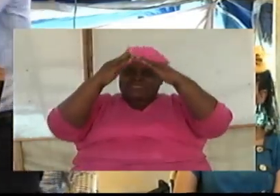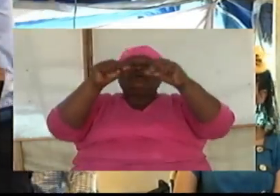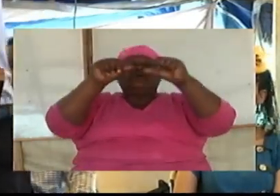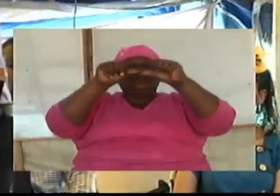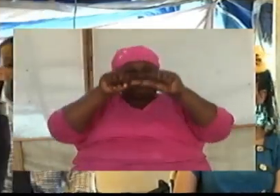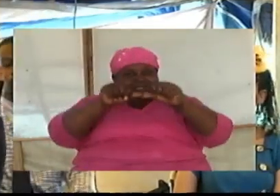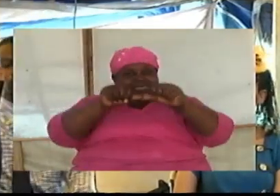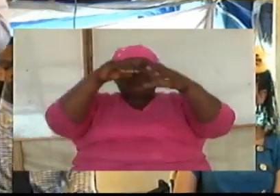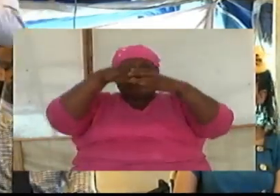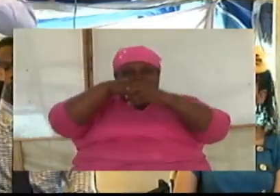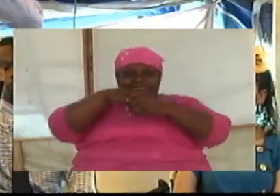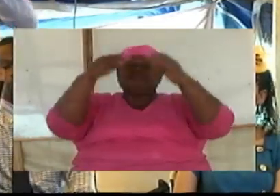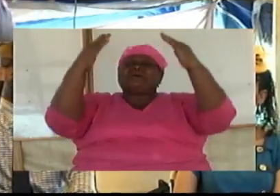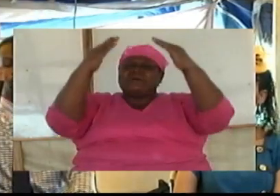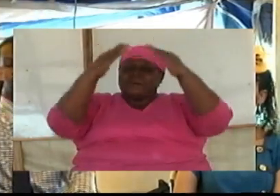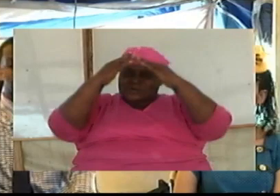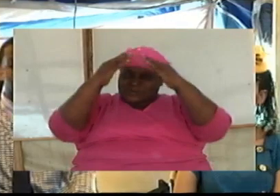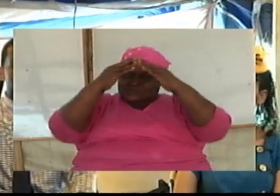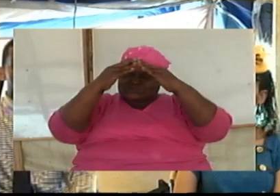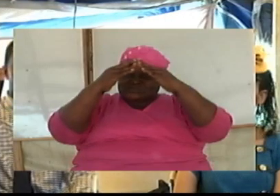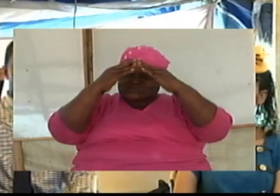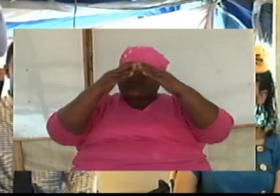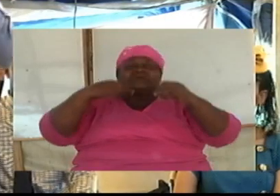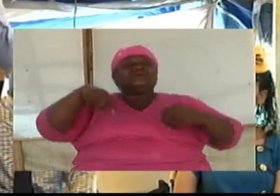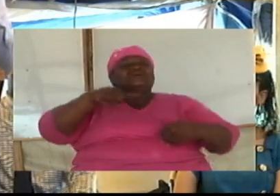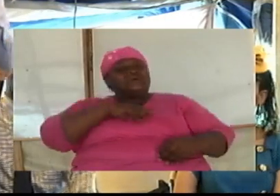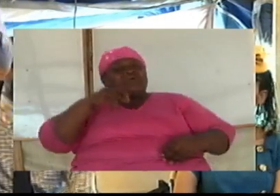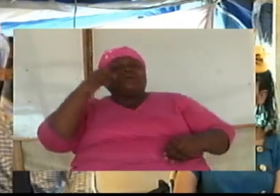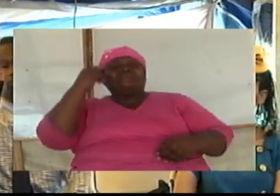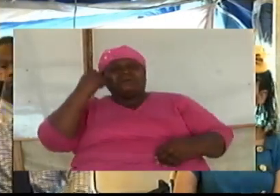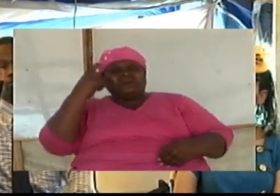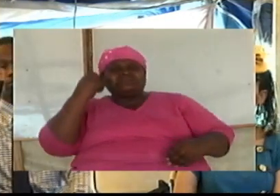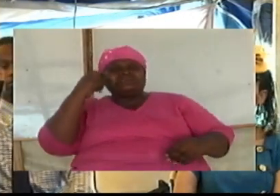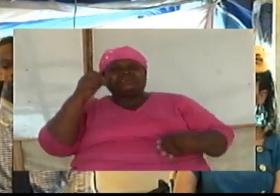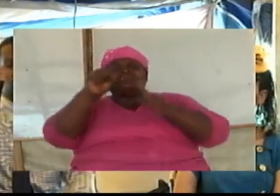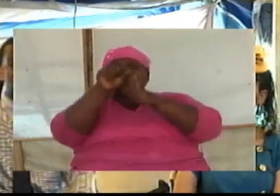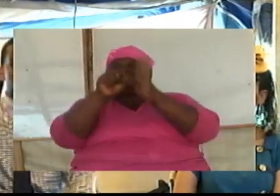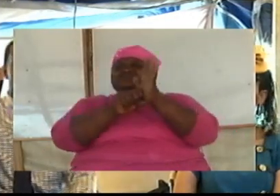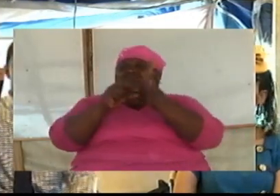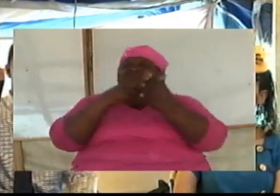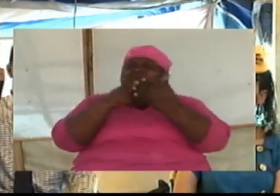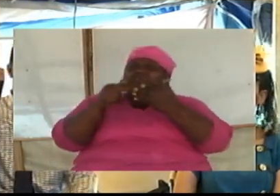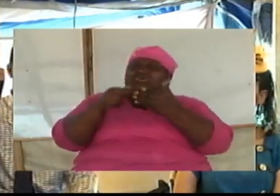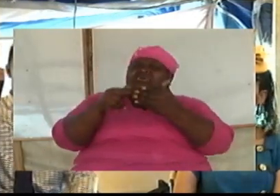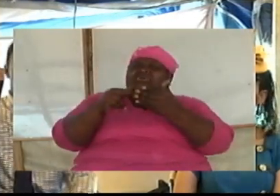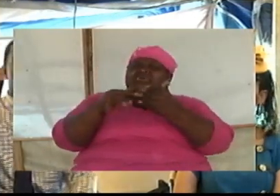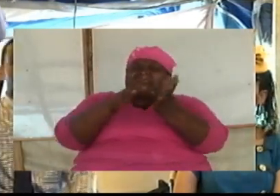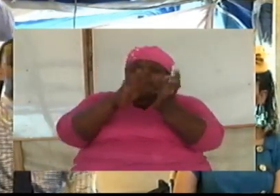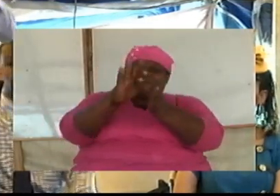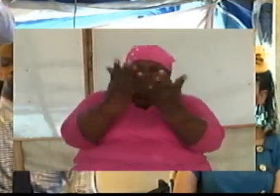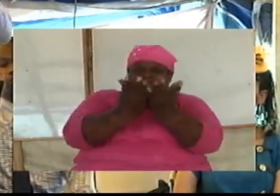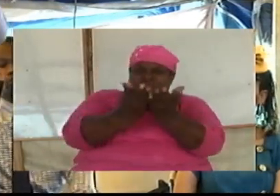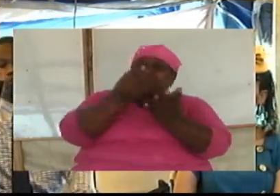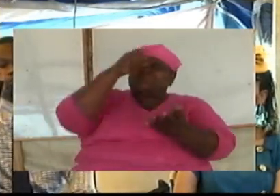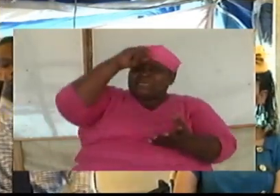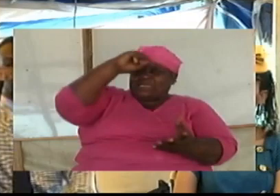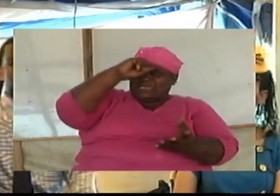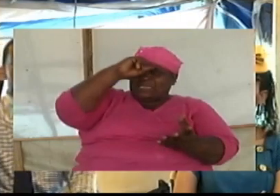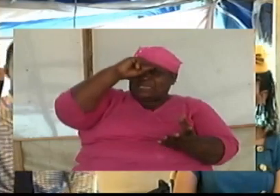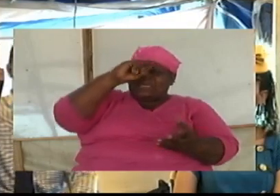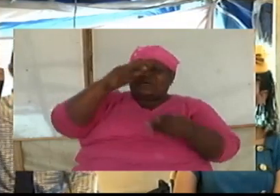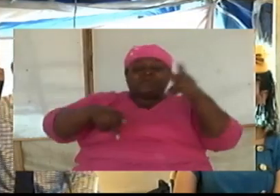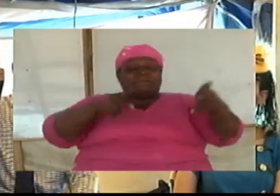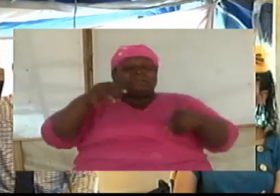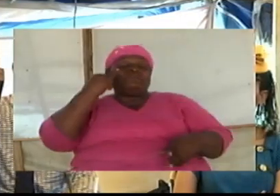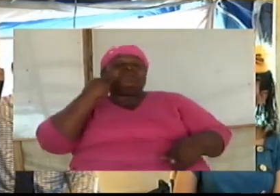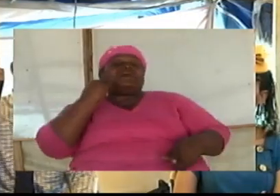the house. You see, we've got to understand from the scripture that we read in the book of Exodus that the people of Israel,